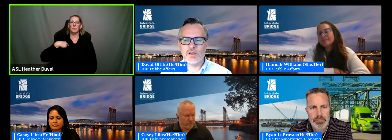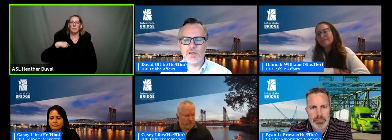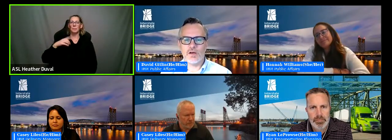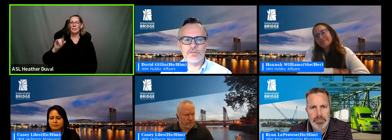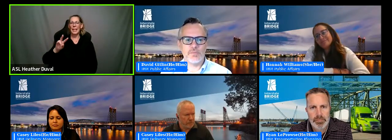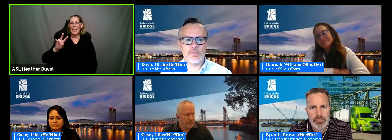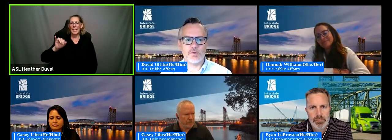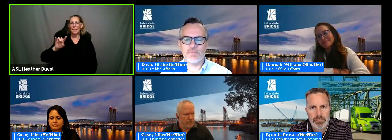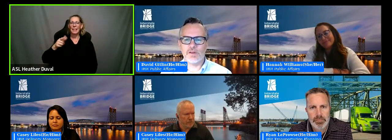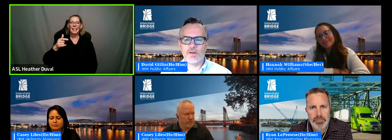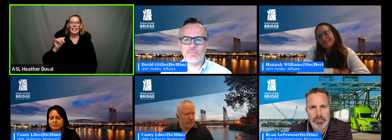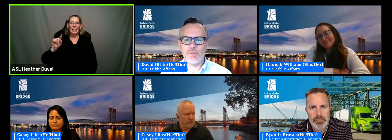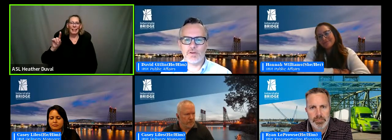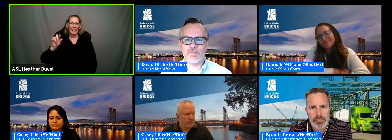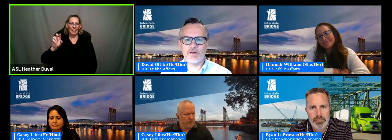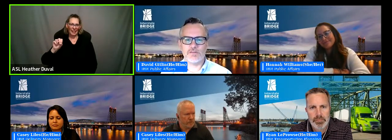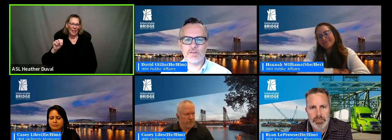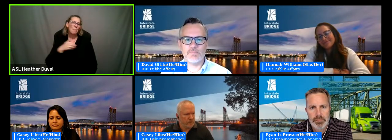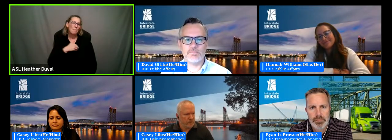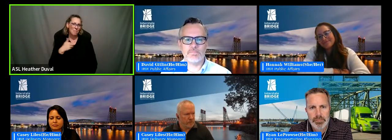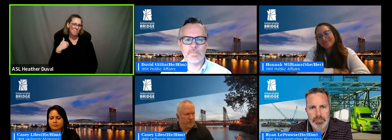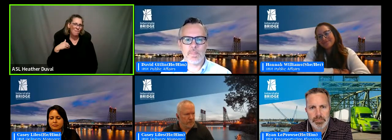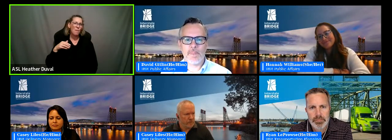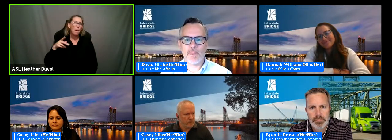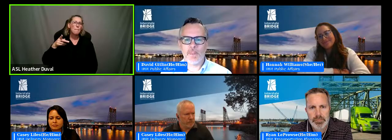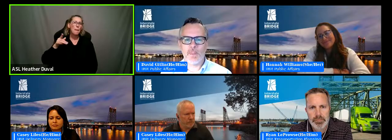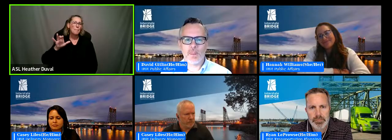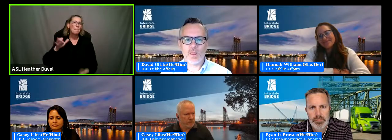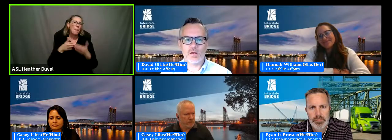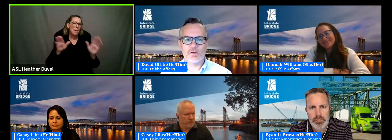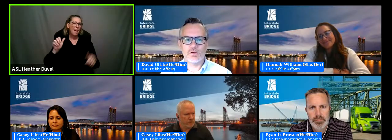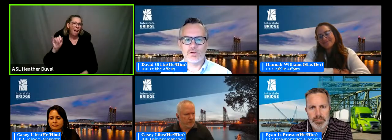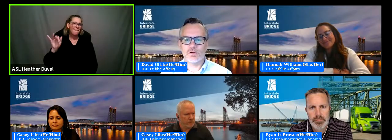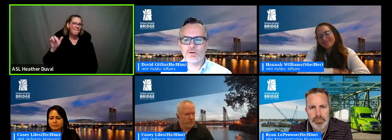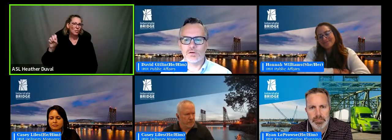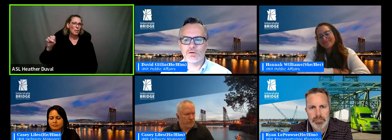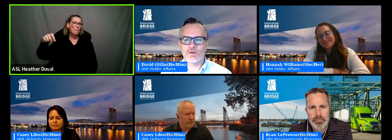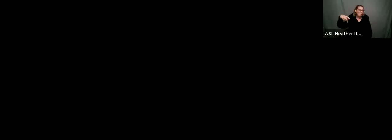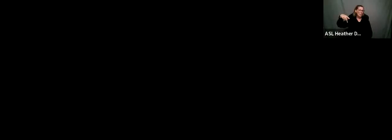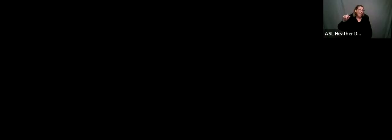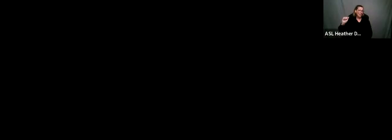Gitlin, also a member of the Public Affairs team.